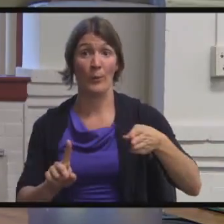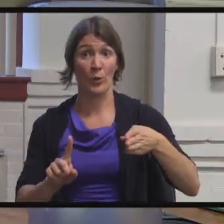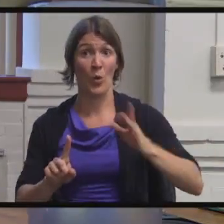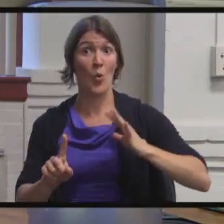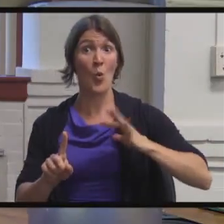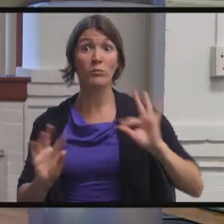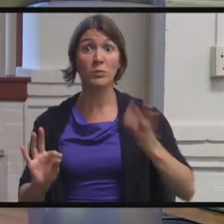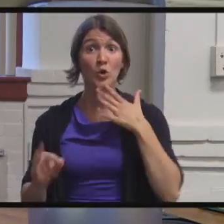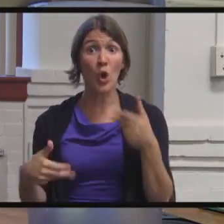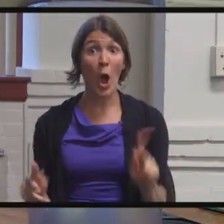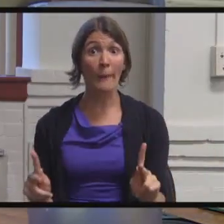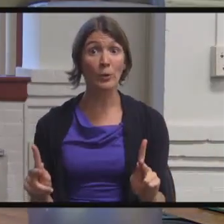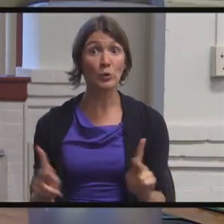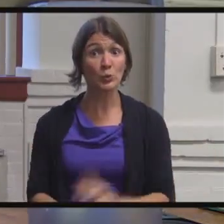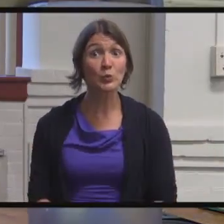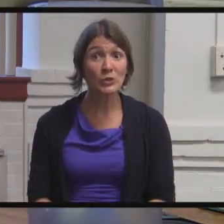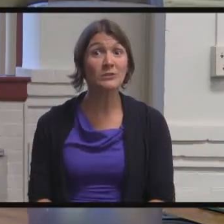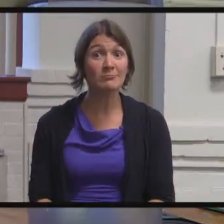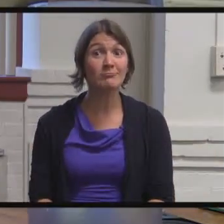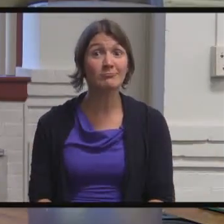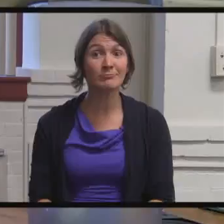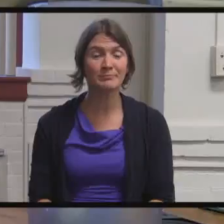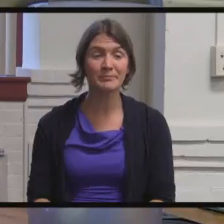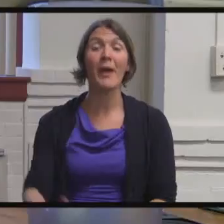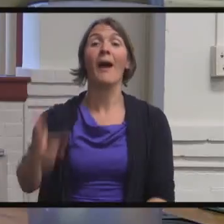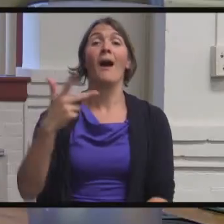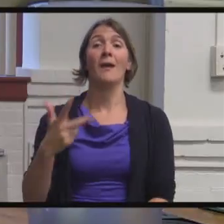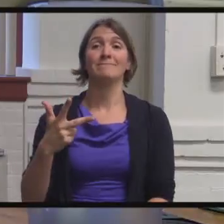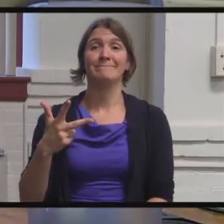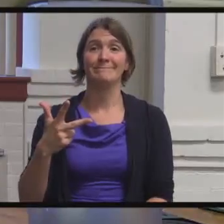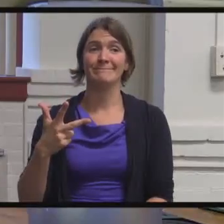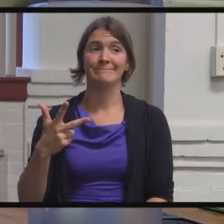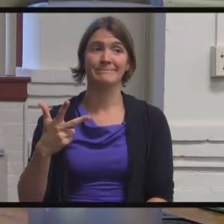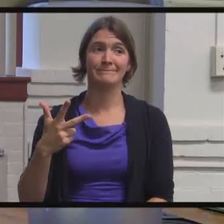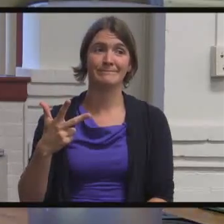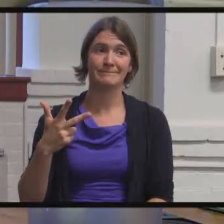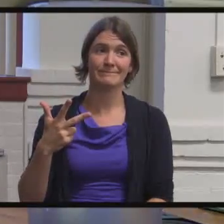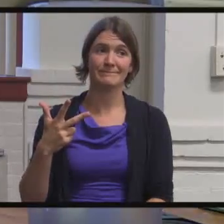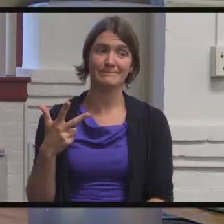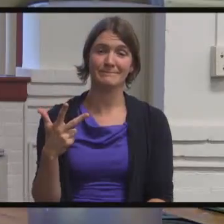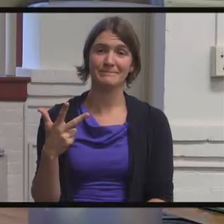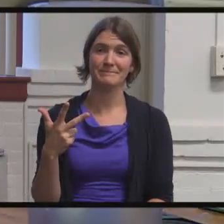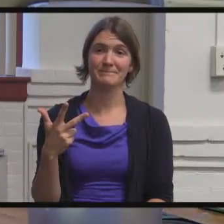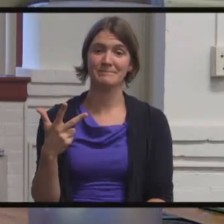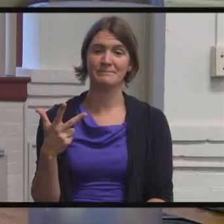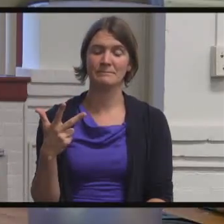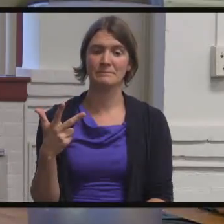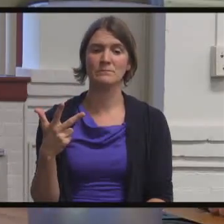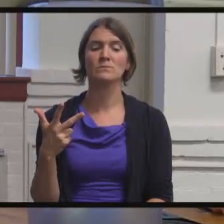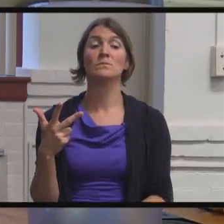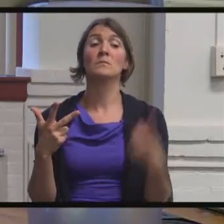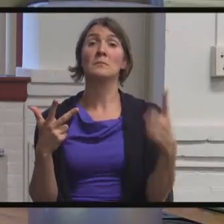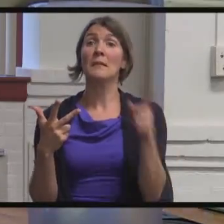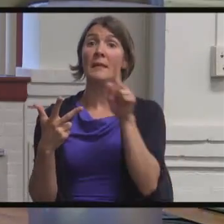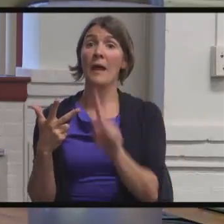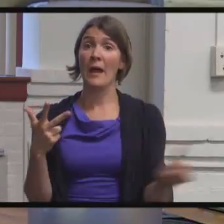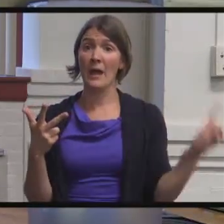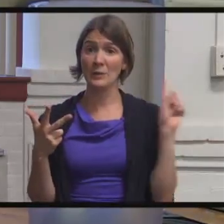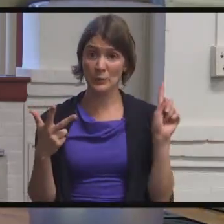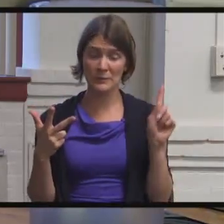Gilmore excellent opportunity. Third, Last week,